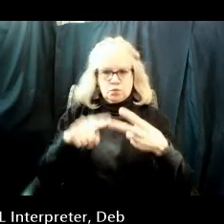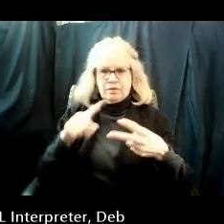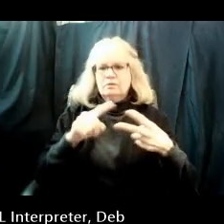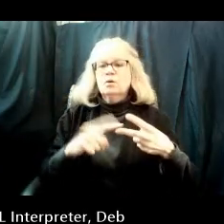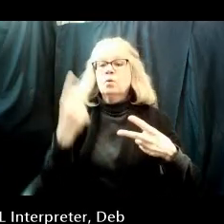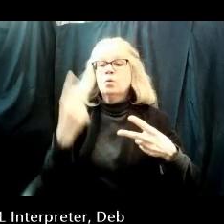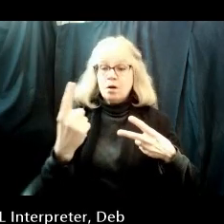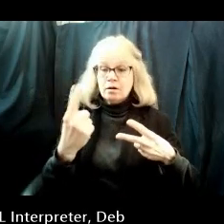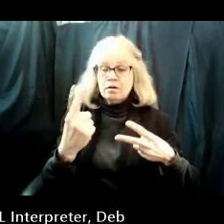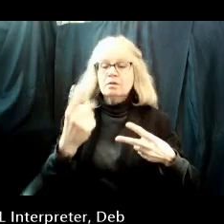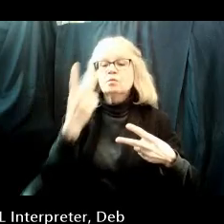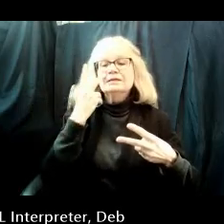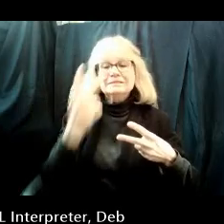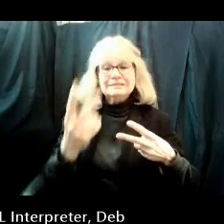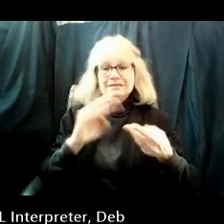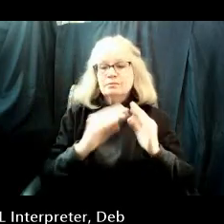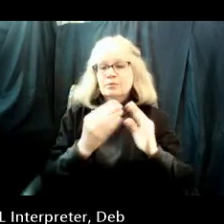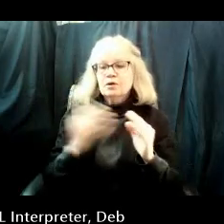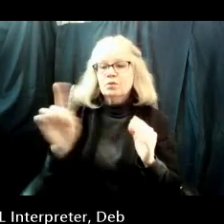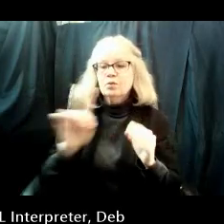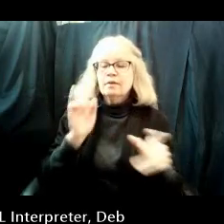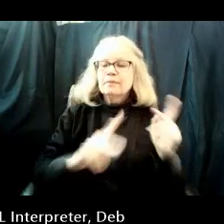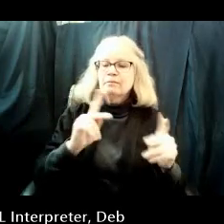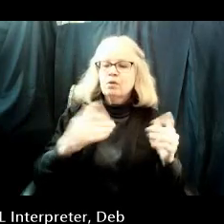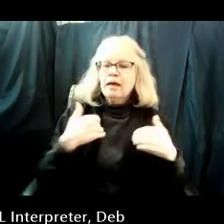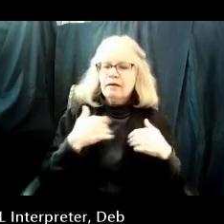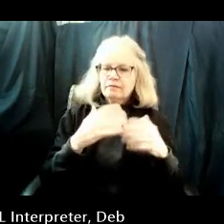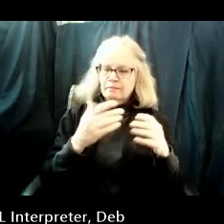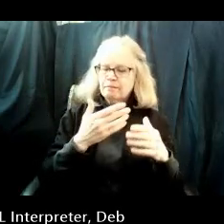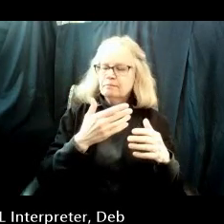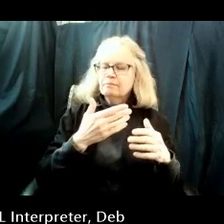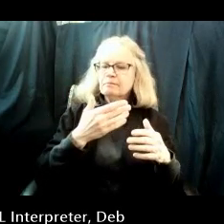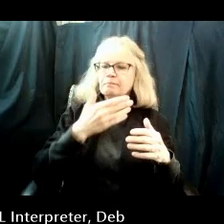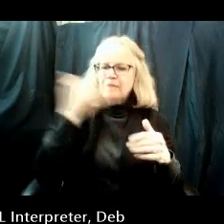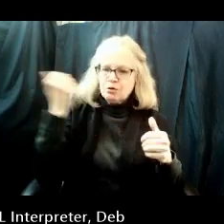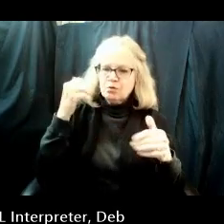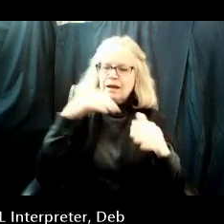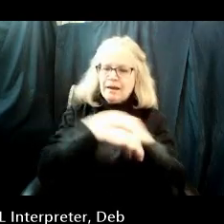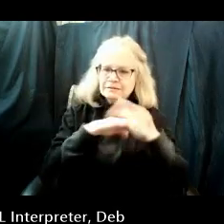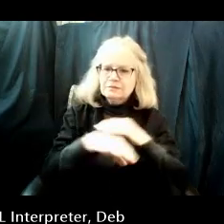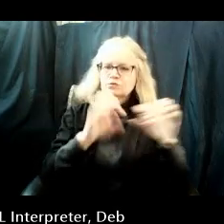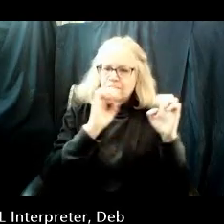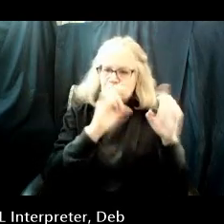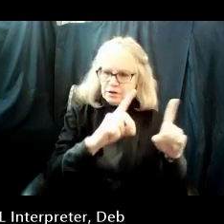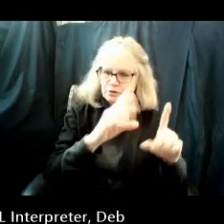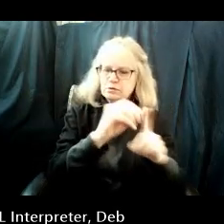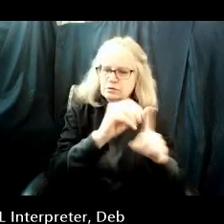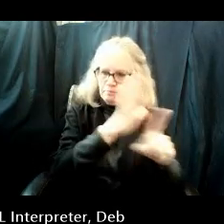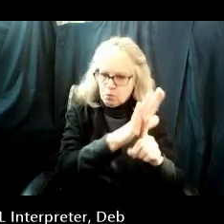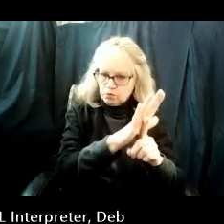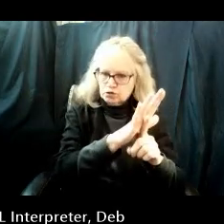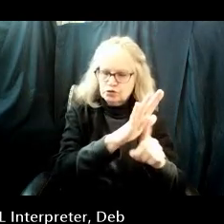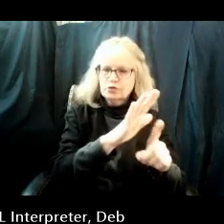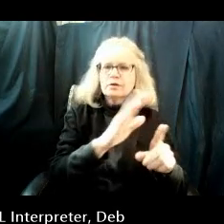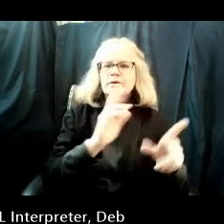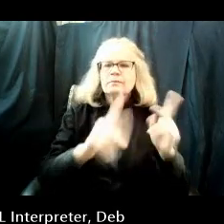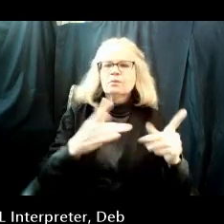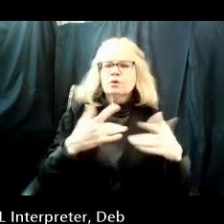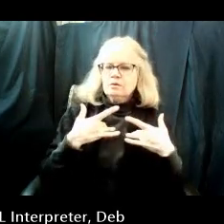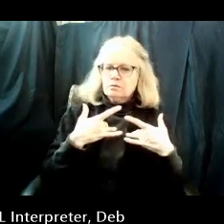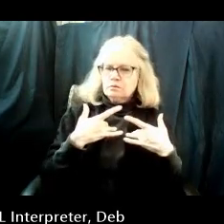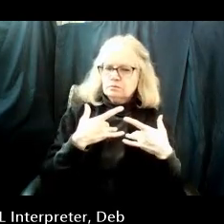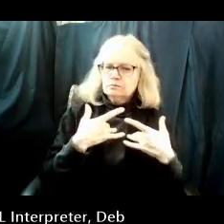is that in communities where folks are having greater access to education and exposure, folks tend to be